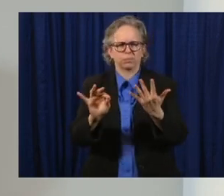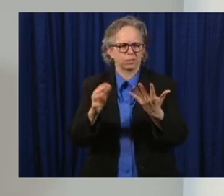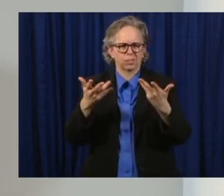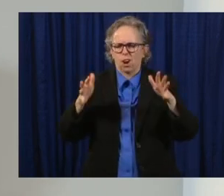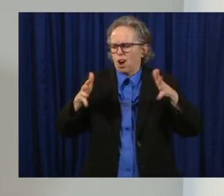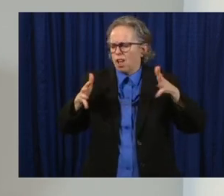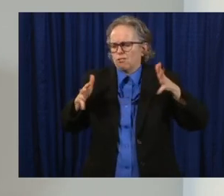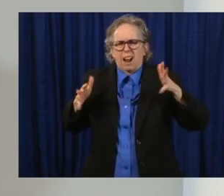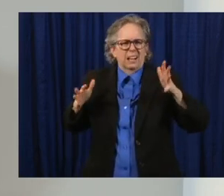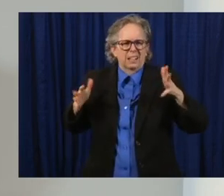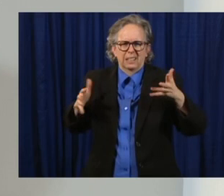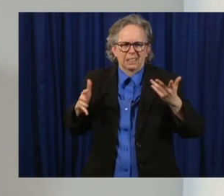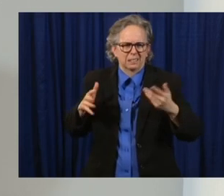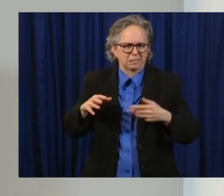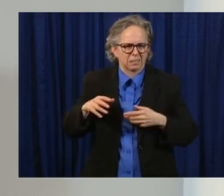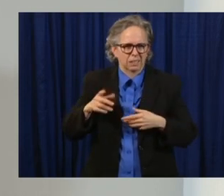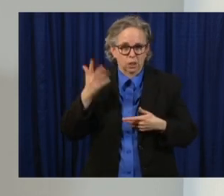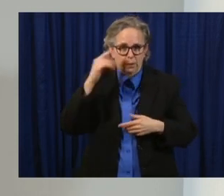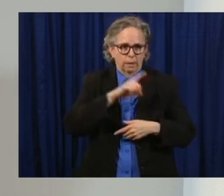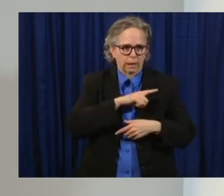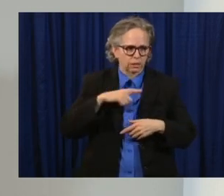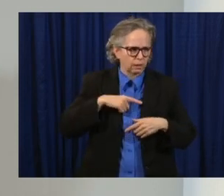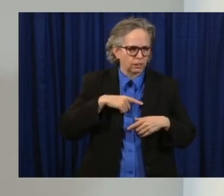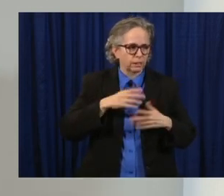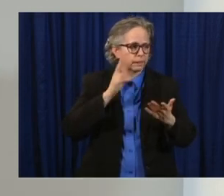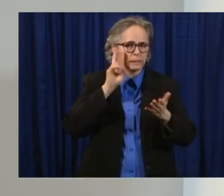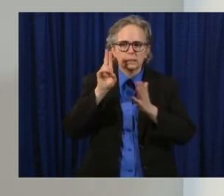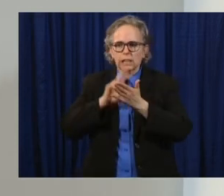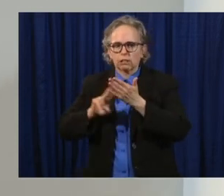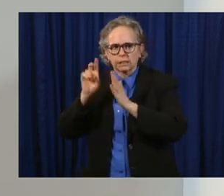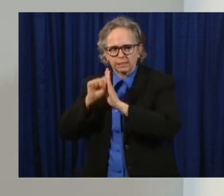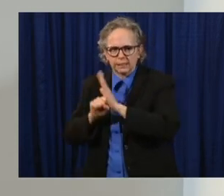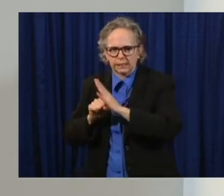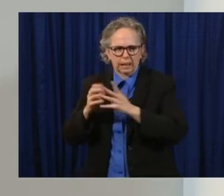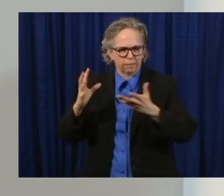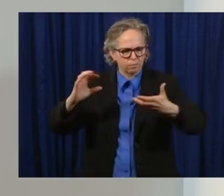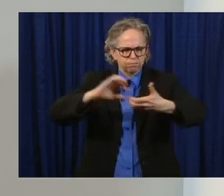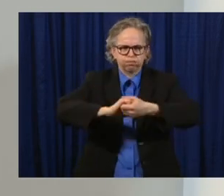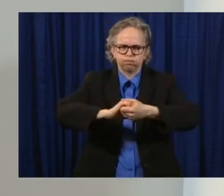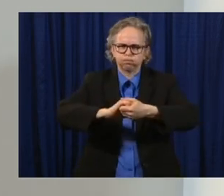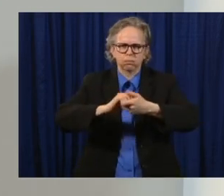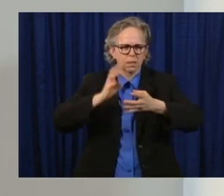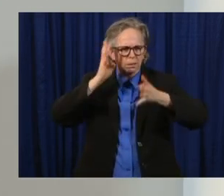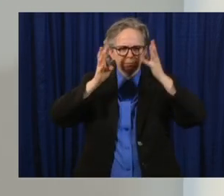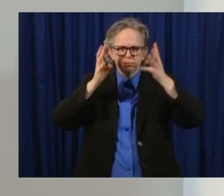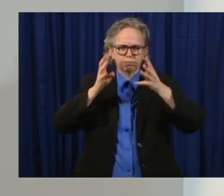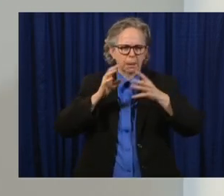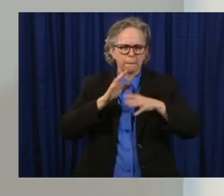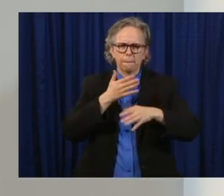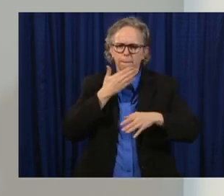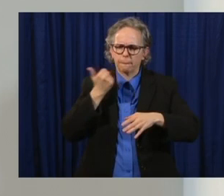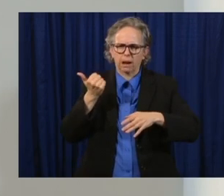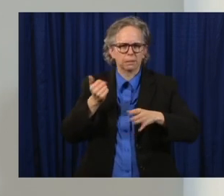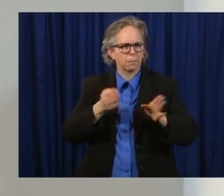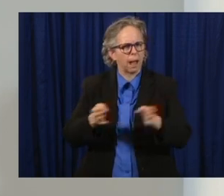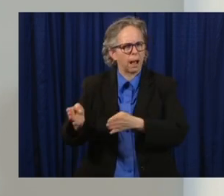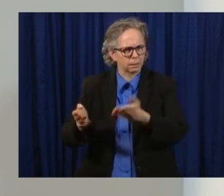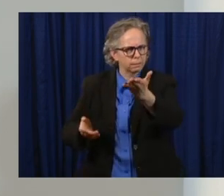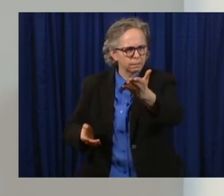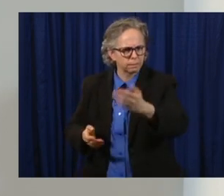Secretary of State to make sure we've got a great plan before then. But on your question made me